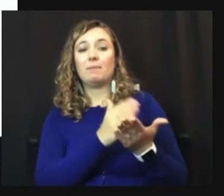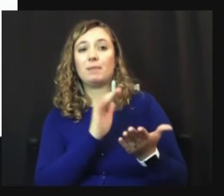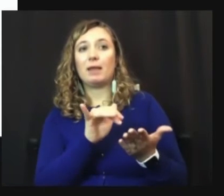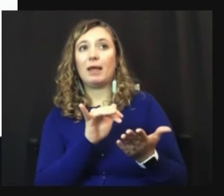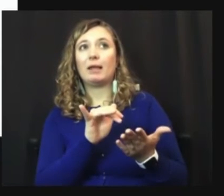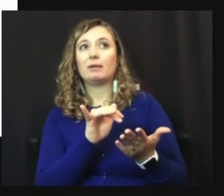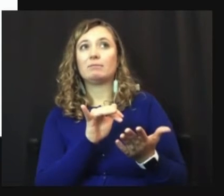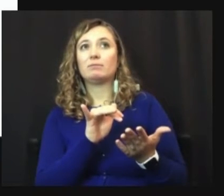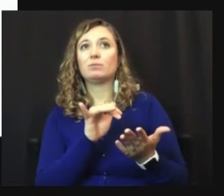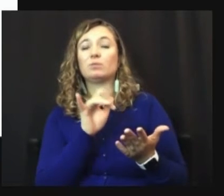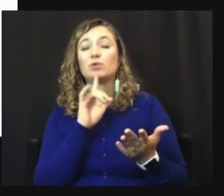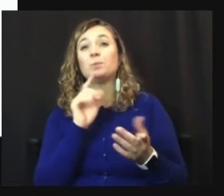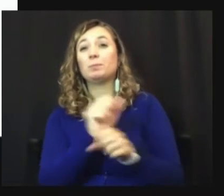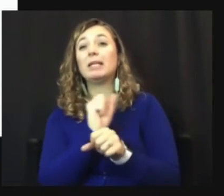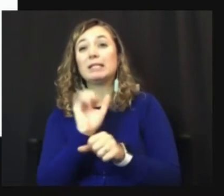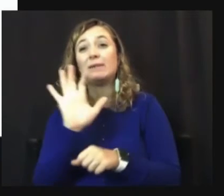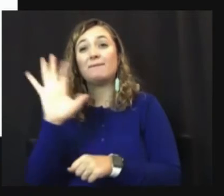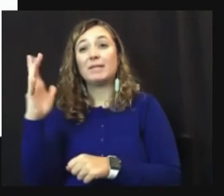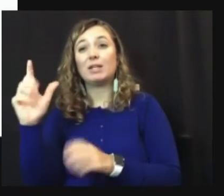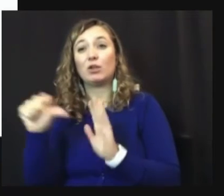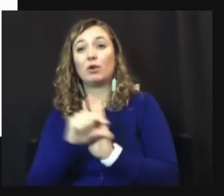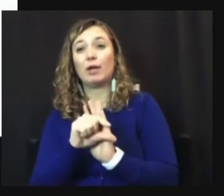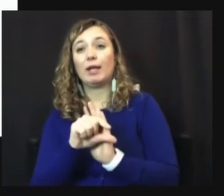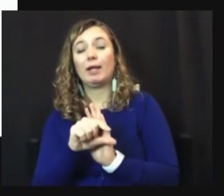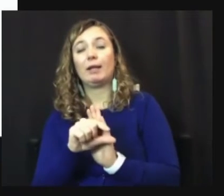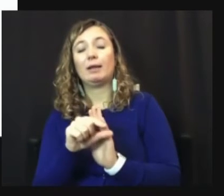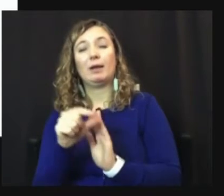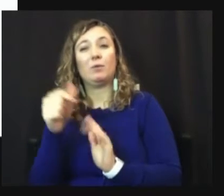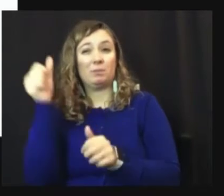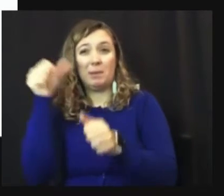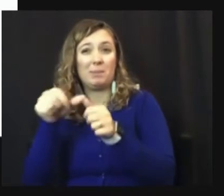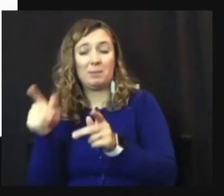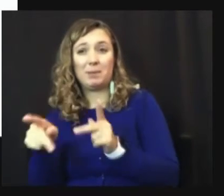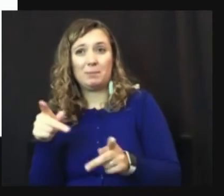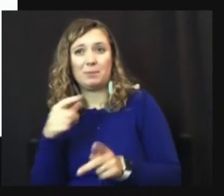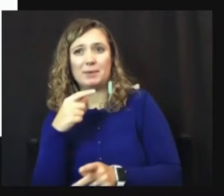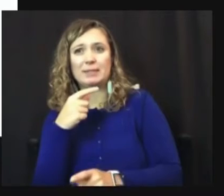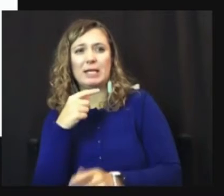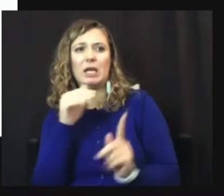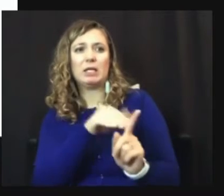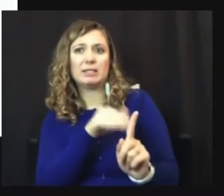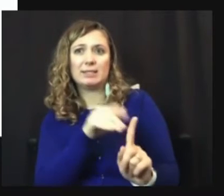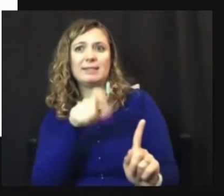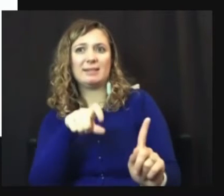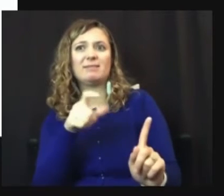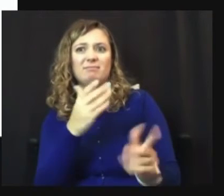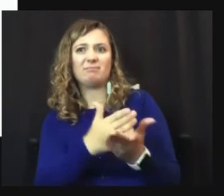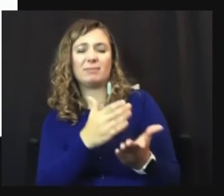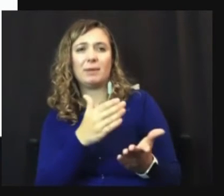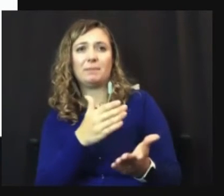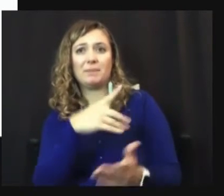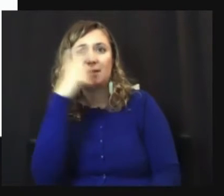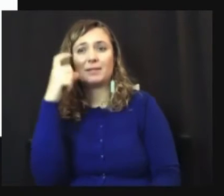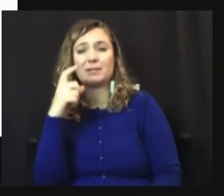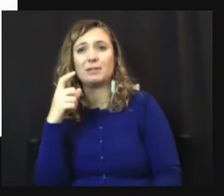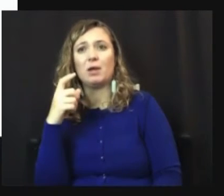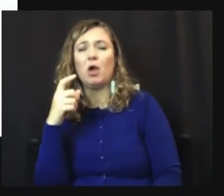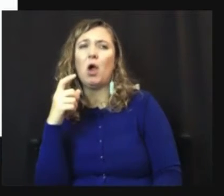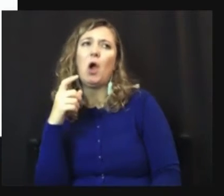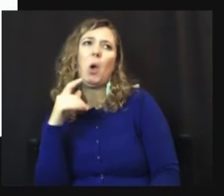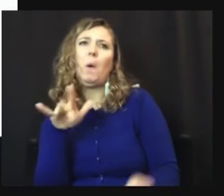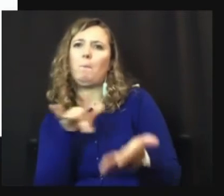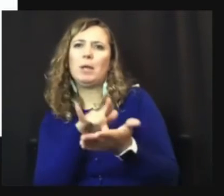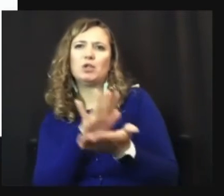grade. And I remember people were telling me that I needed to do it because in middle school, people would make fun of me for sucking my